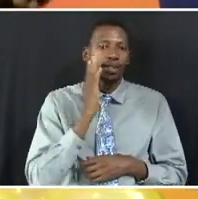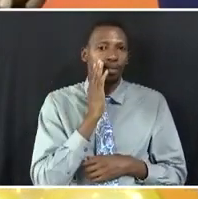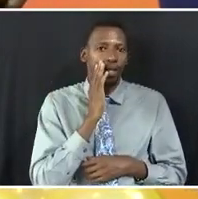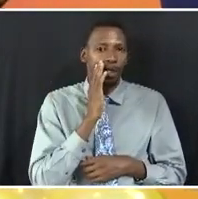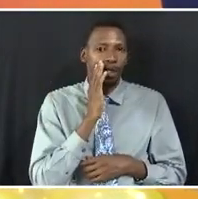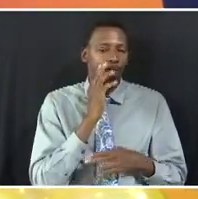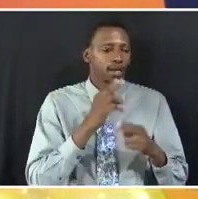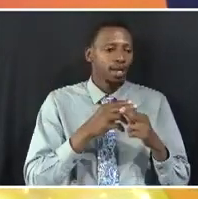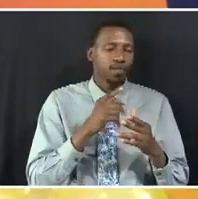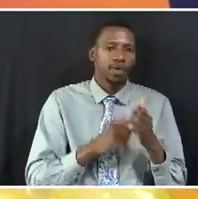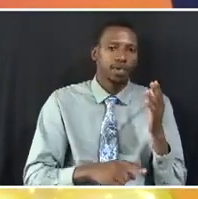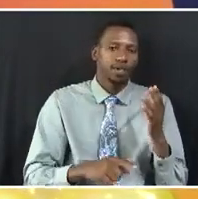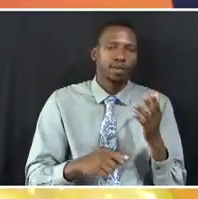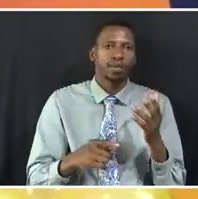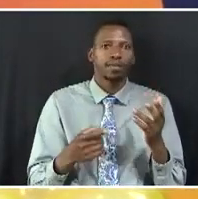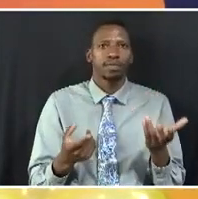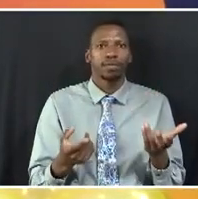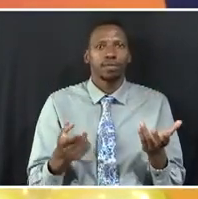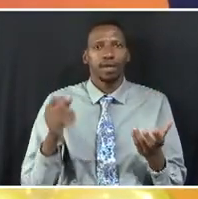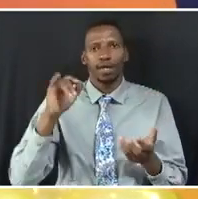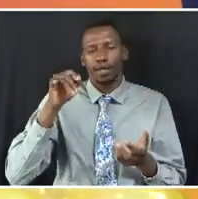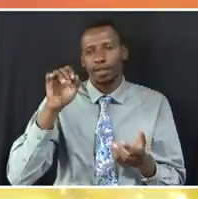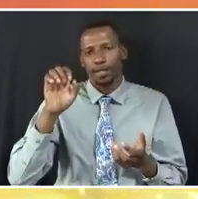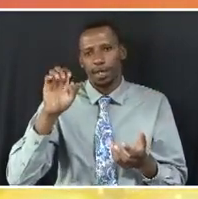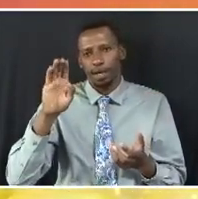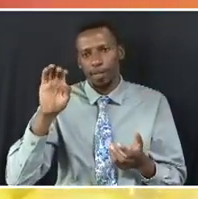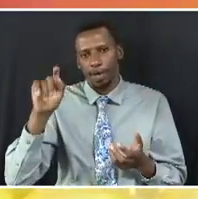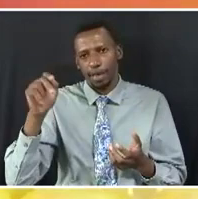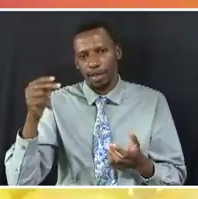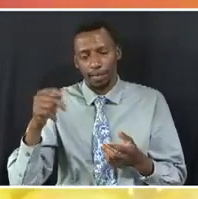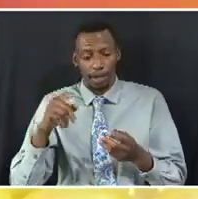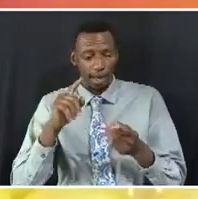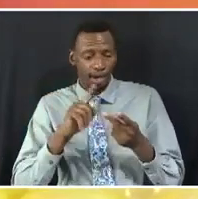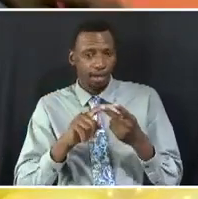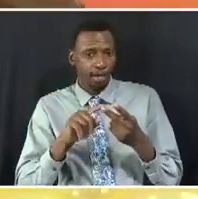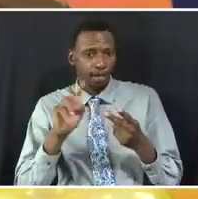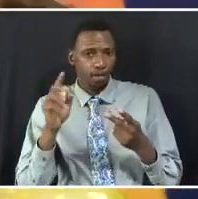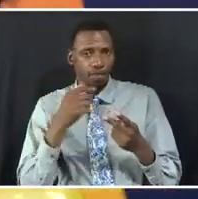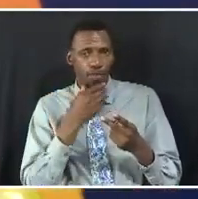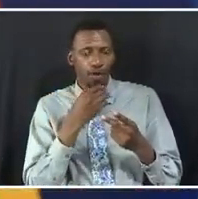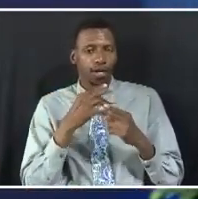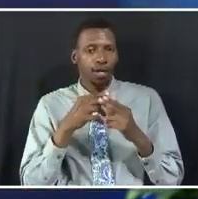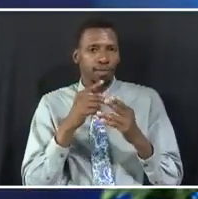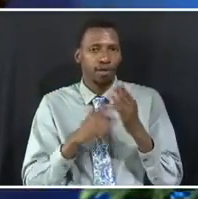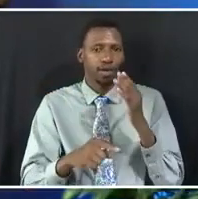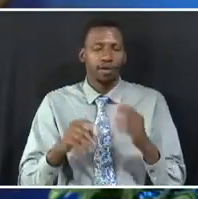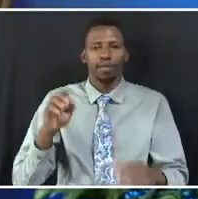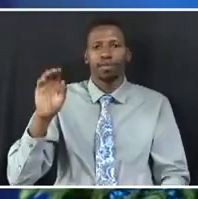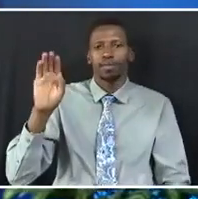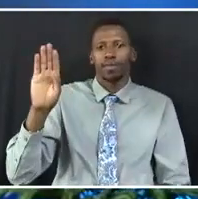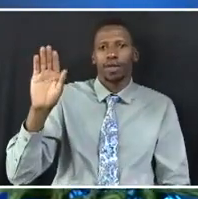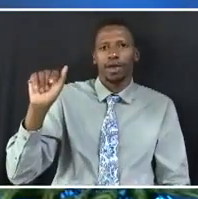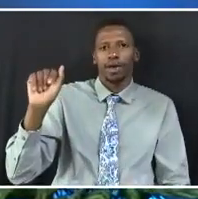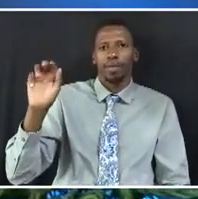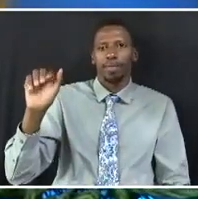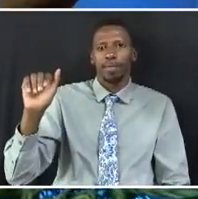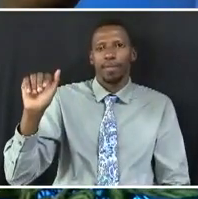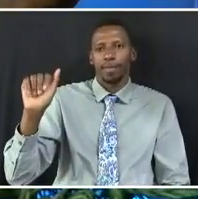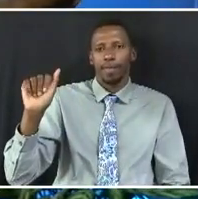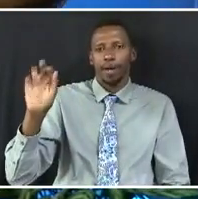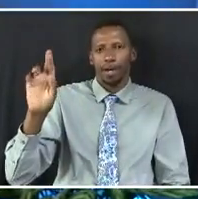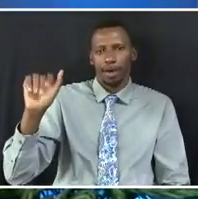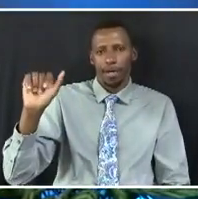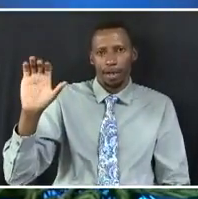was Jochebed. The other one is Barak Ugwedi Hawi. We don't know the mother's